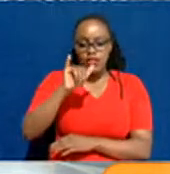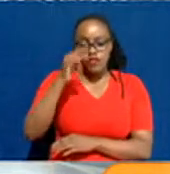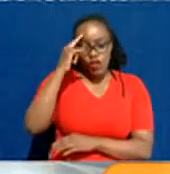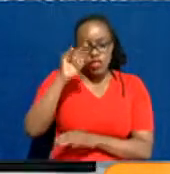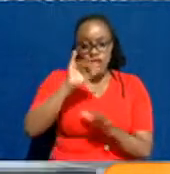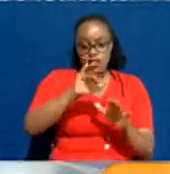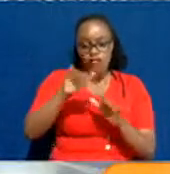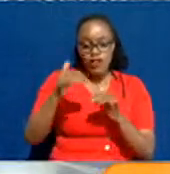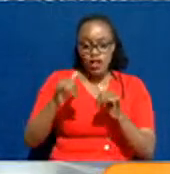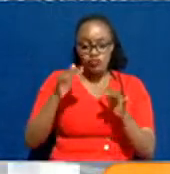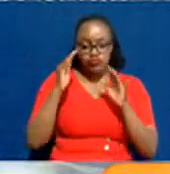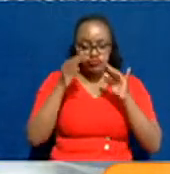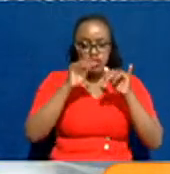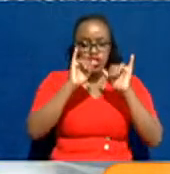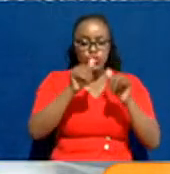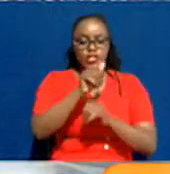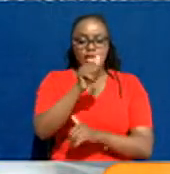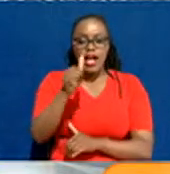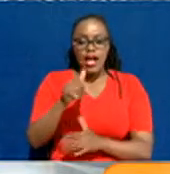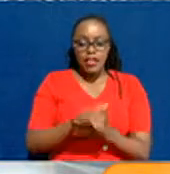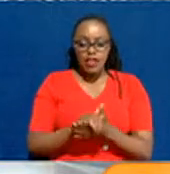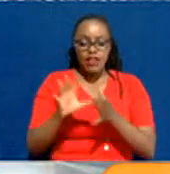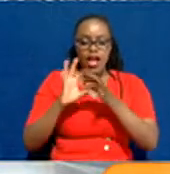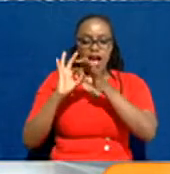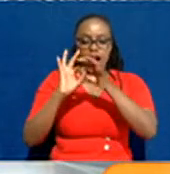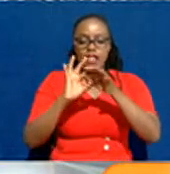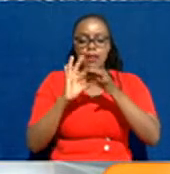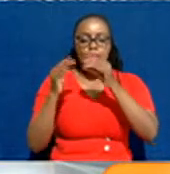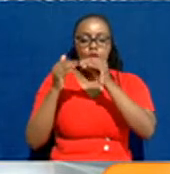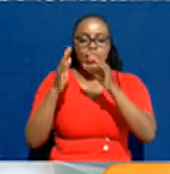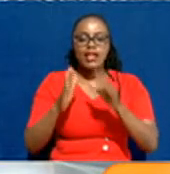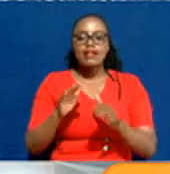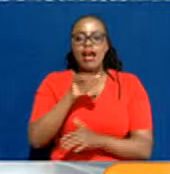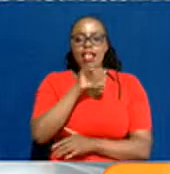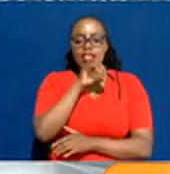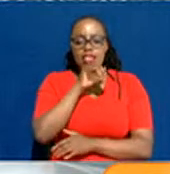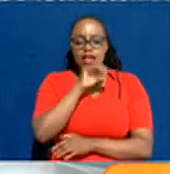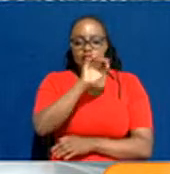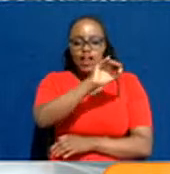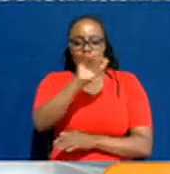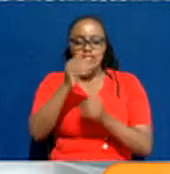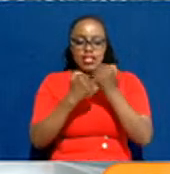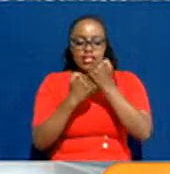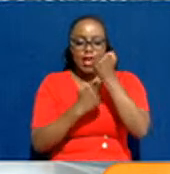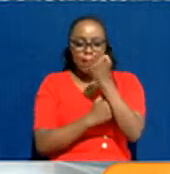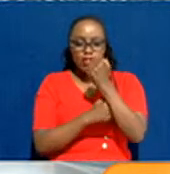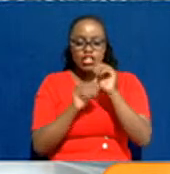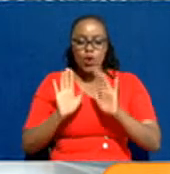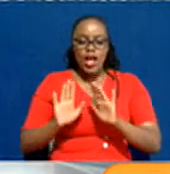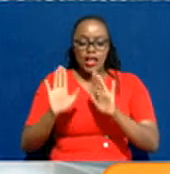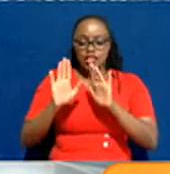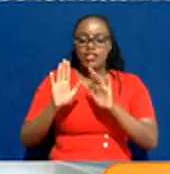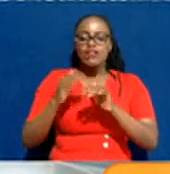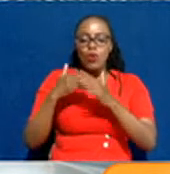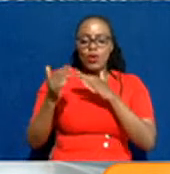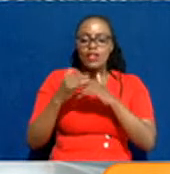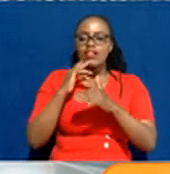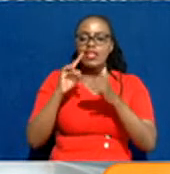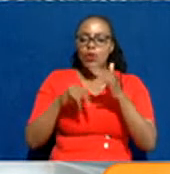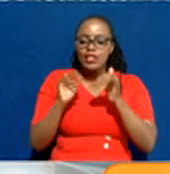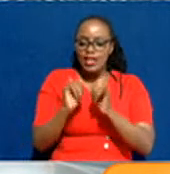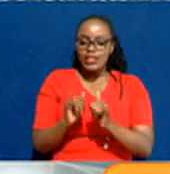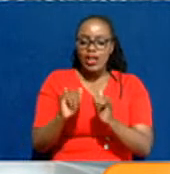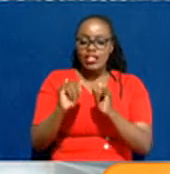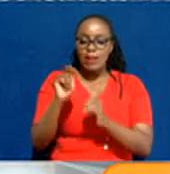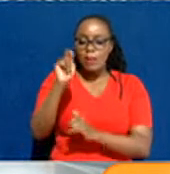switch gears here. In other news, Azimio la Umoja leader Raila Odinga has asked his supporters to resist what he claims is an